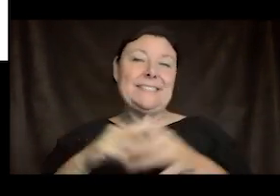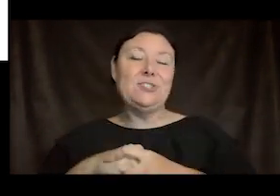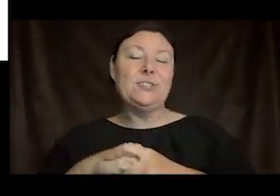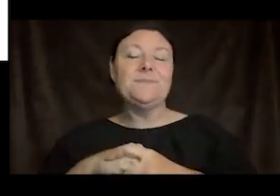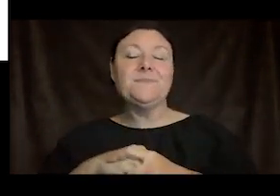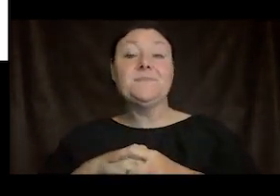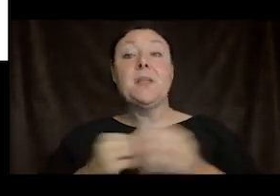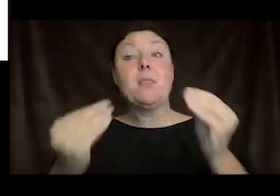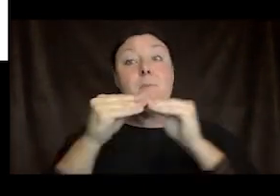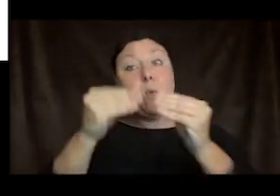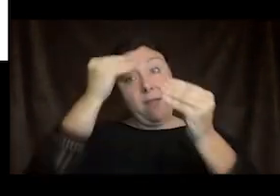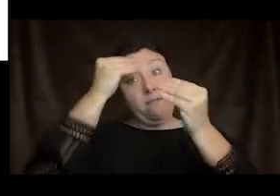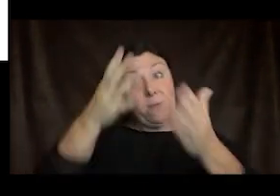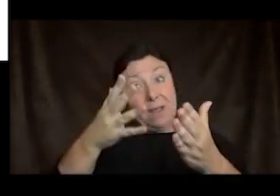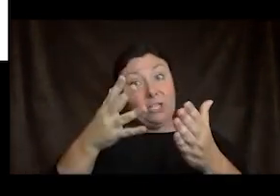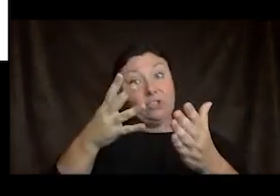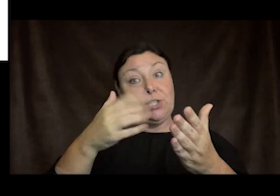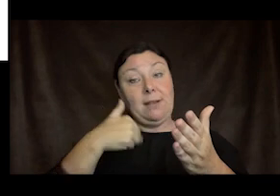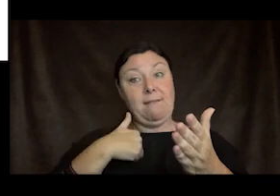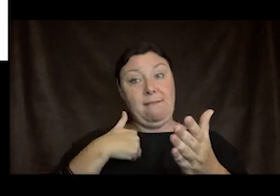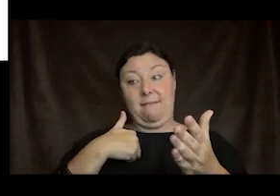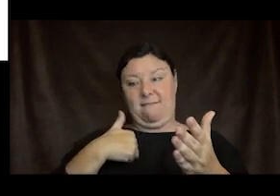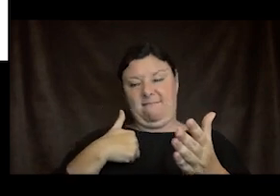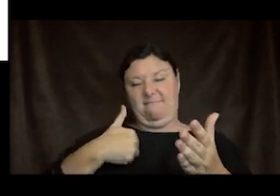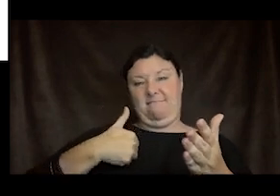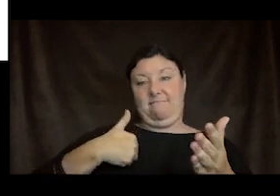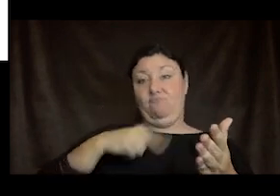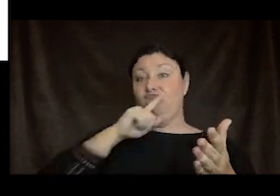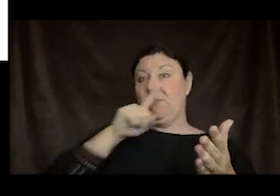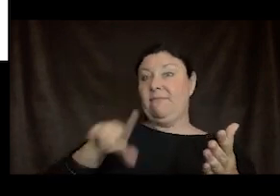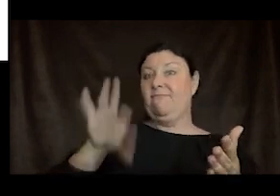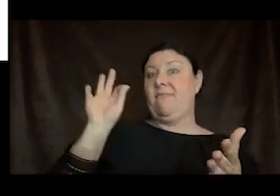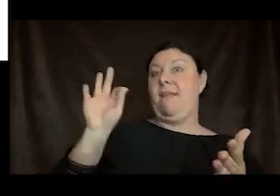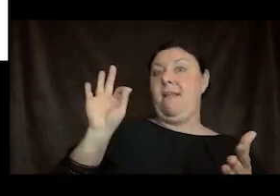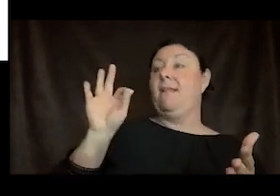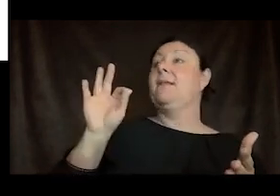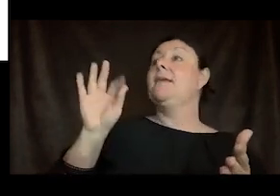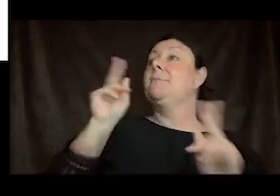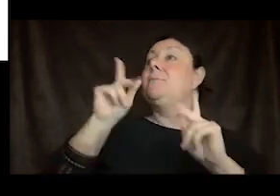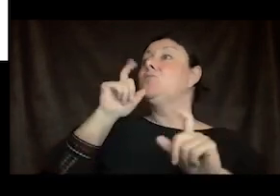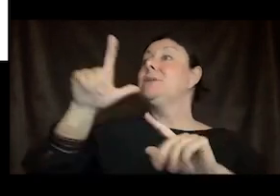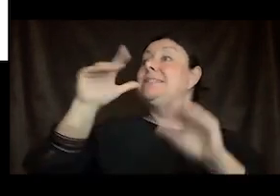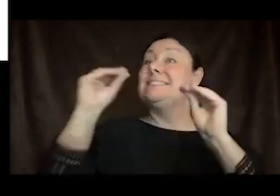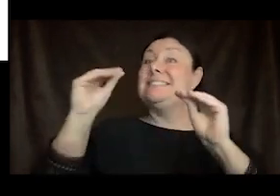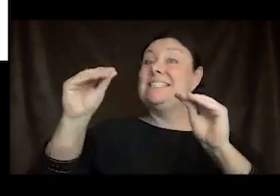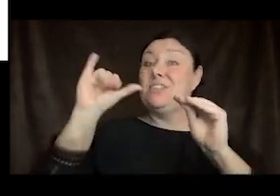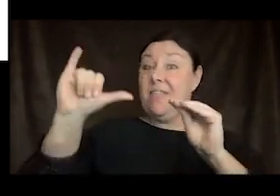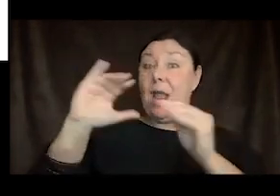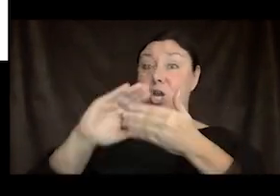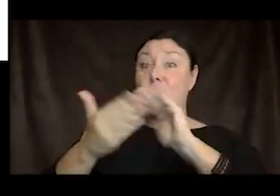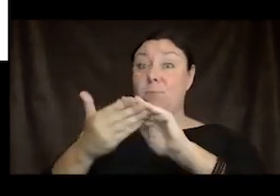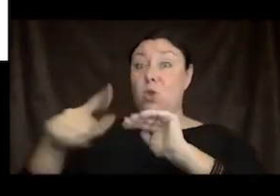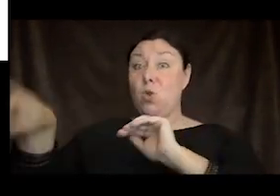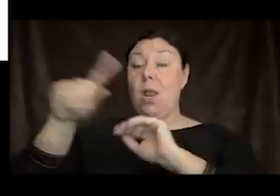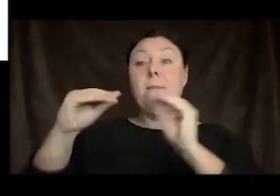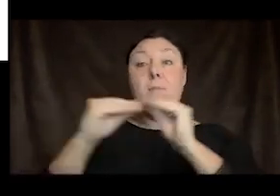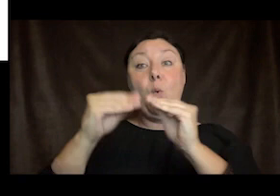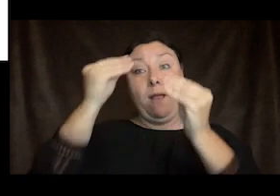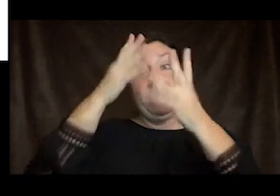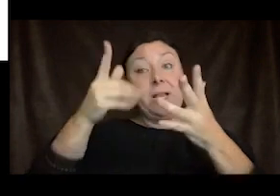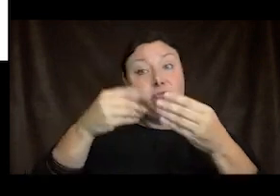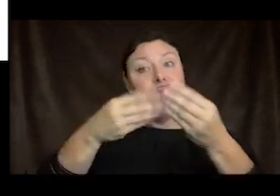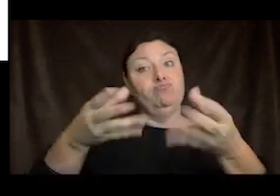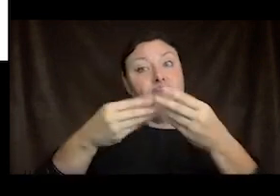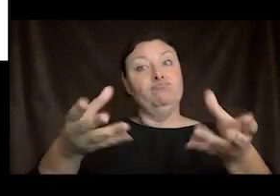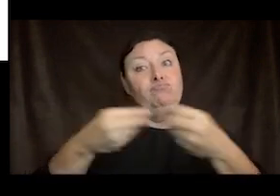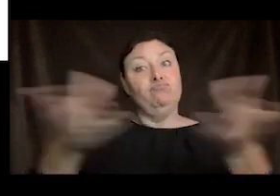again, the more information I have found with people who teach in those sorts of communities, the more information